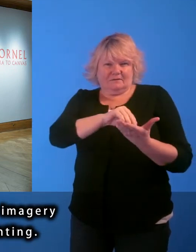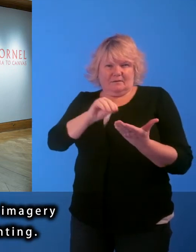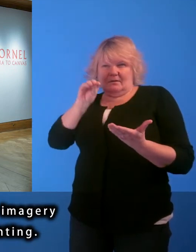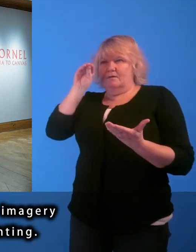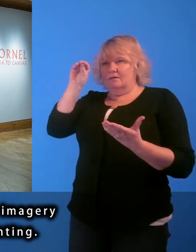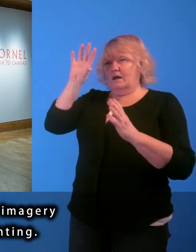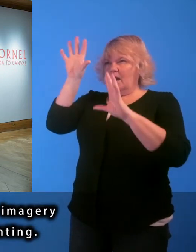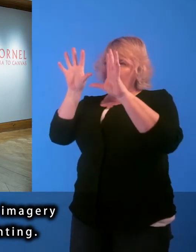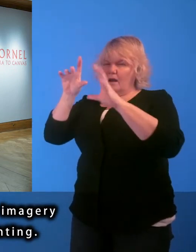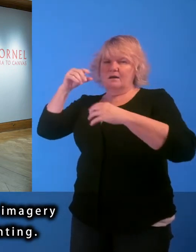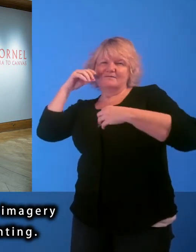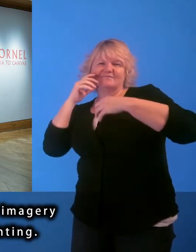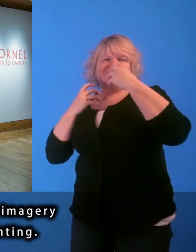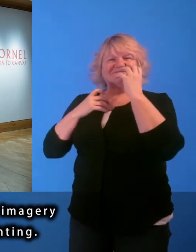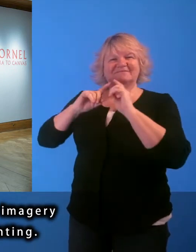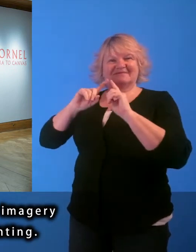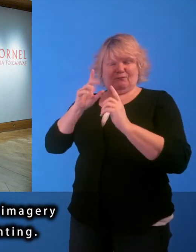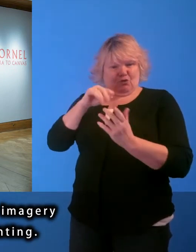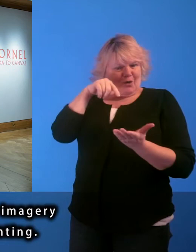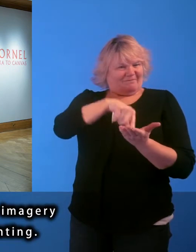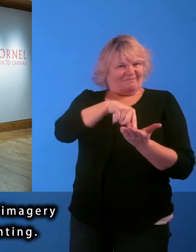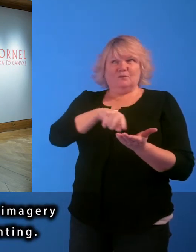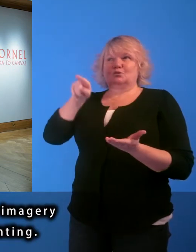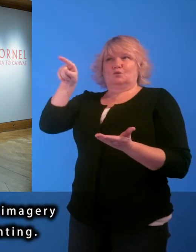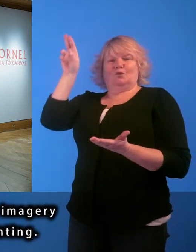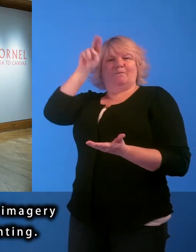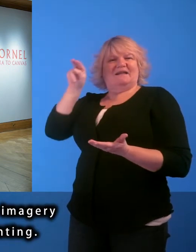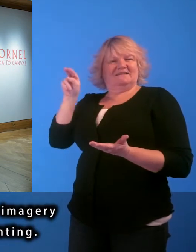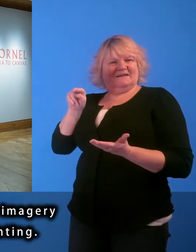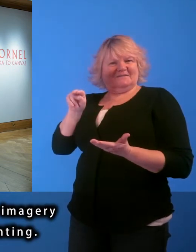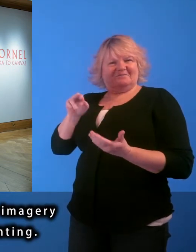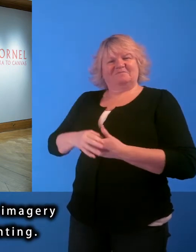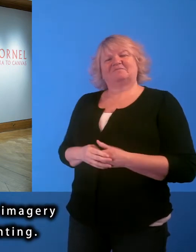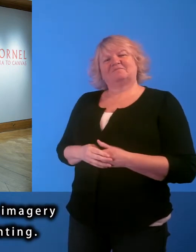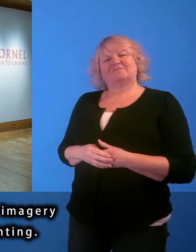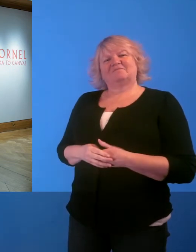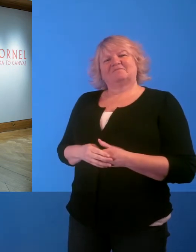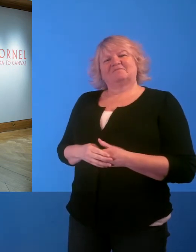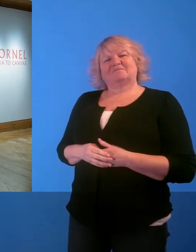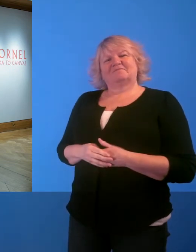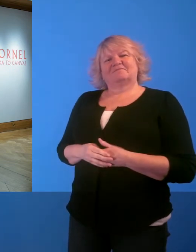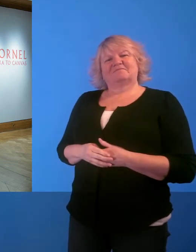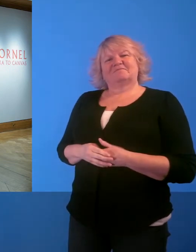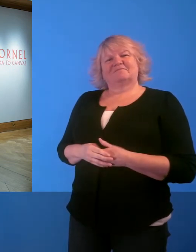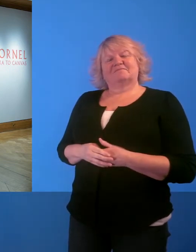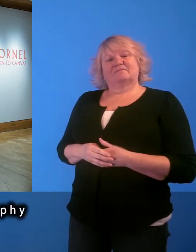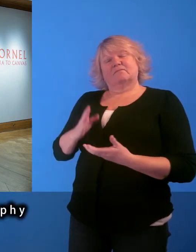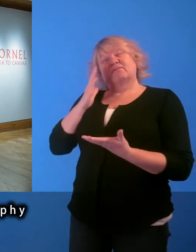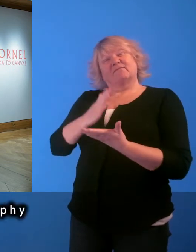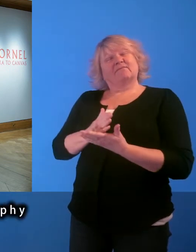figures, poses and imagery directly from photograph to painting.